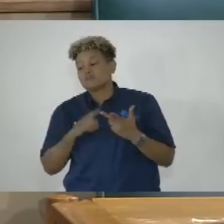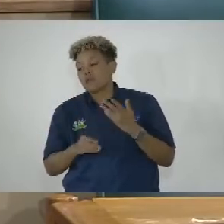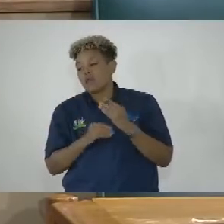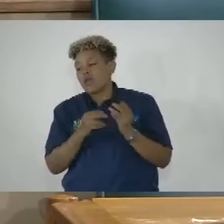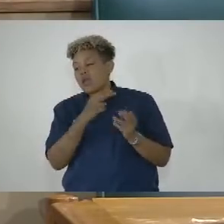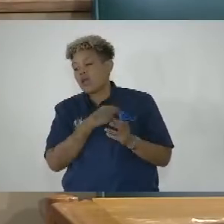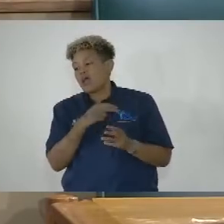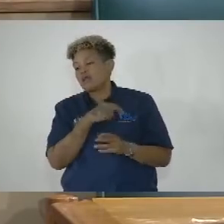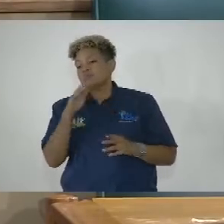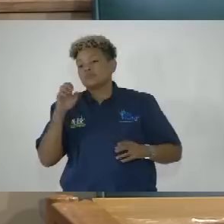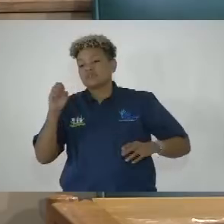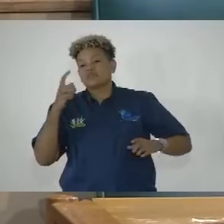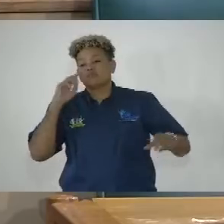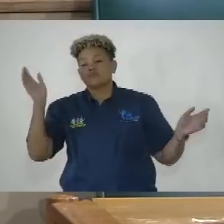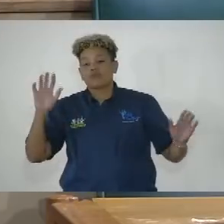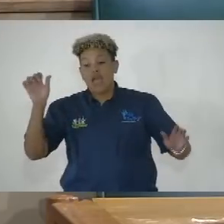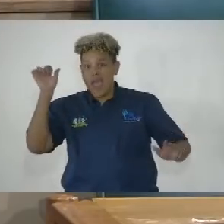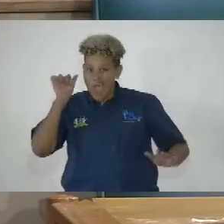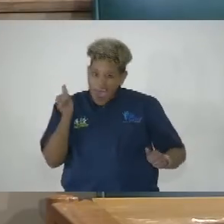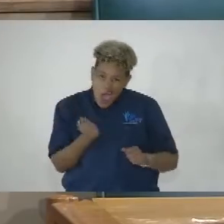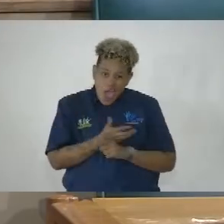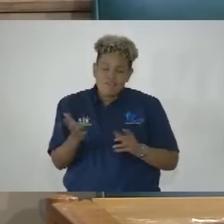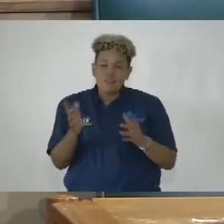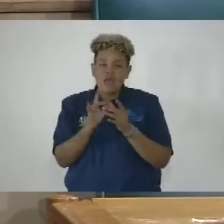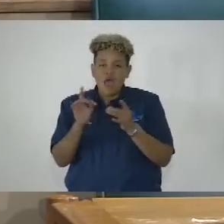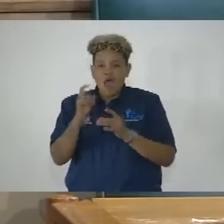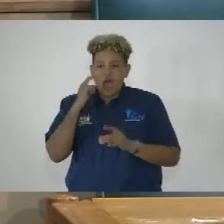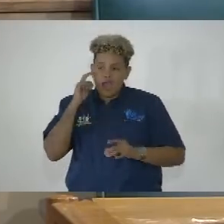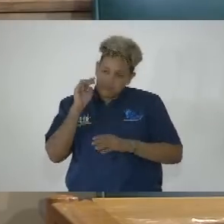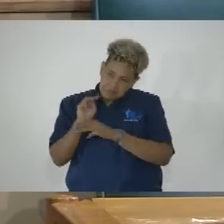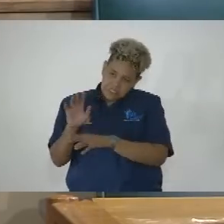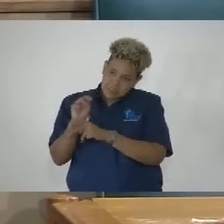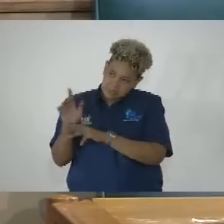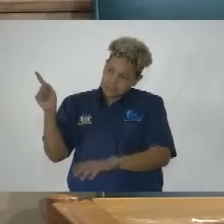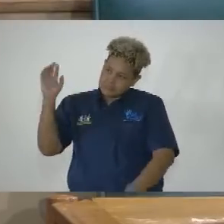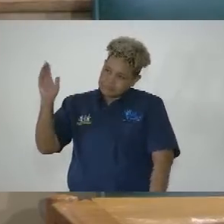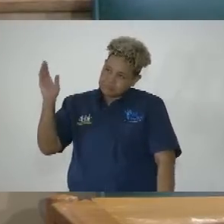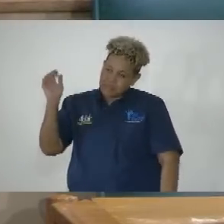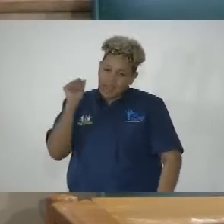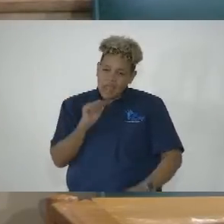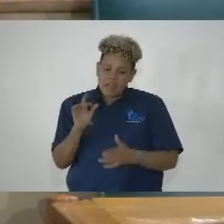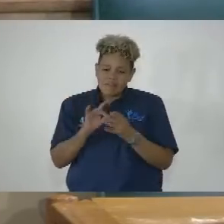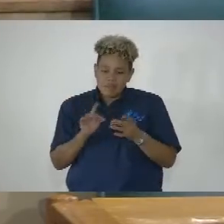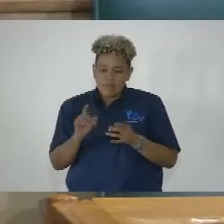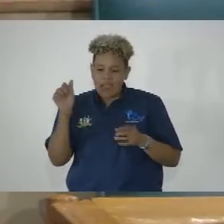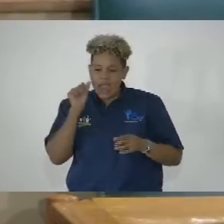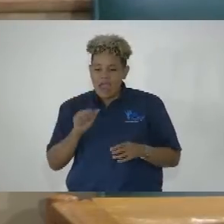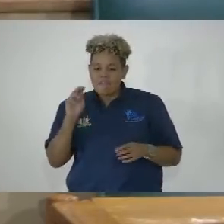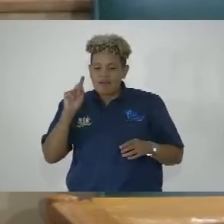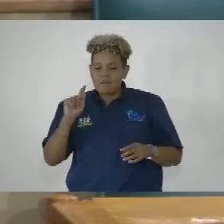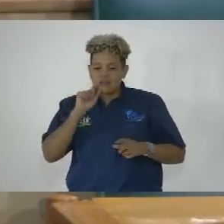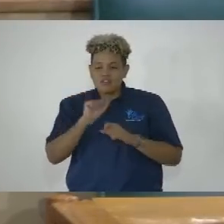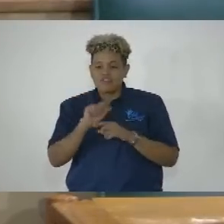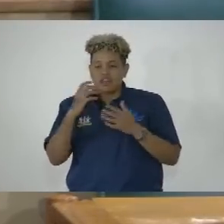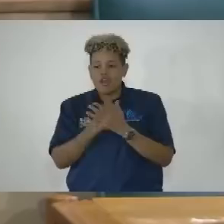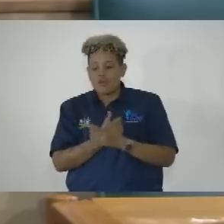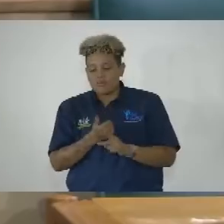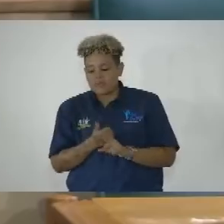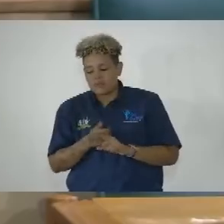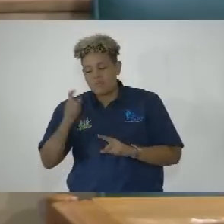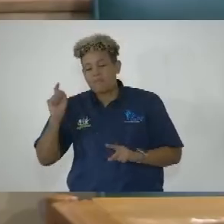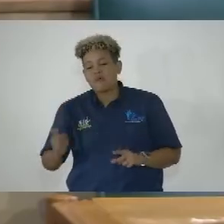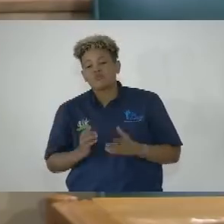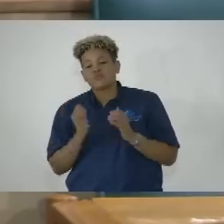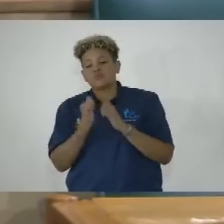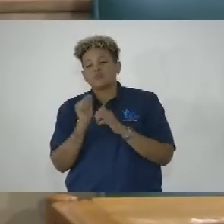hospital CEO. Everything is concentrated. Every message, every media opportunity must be